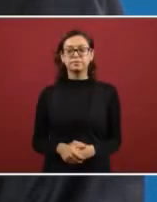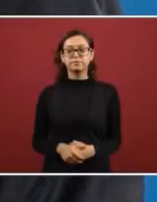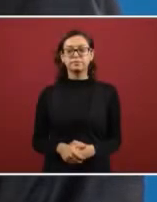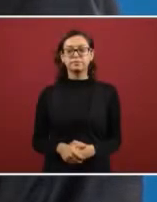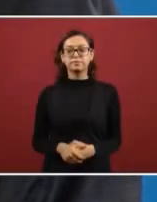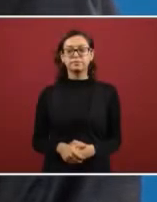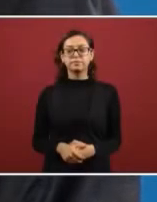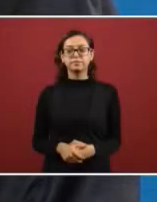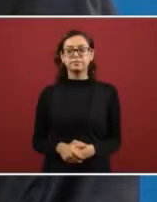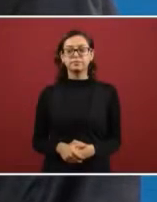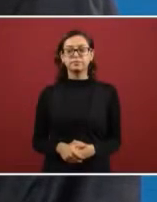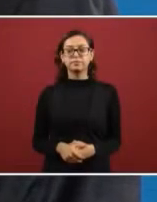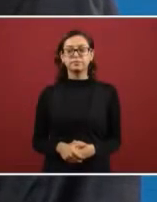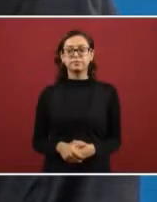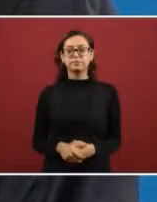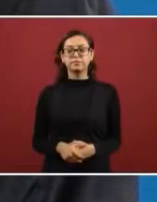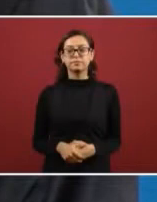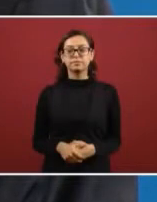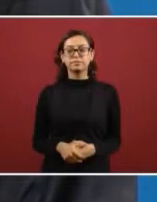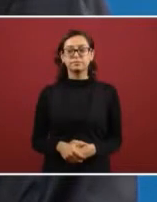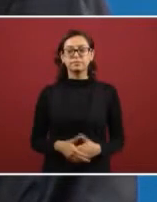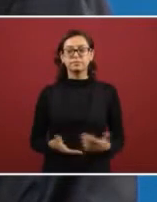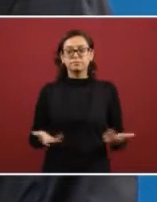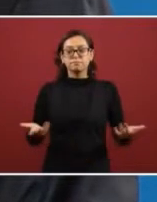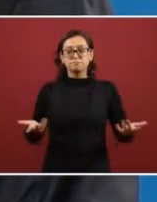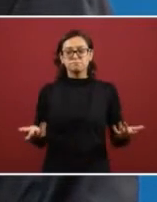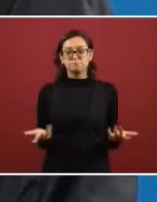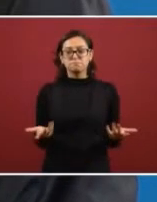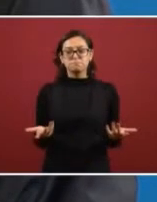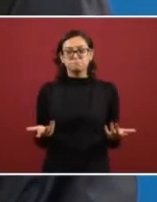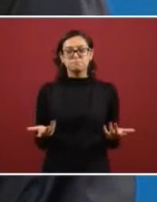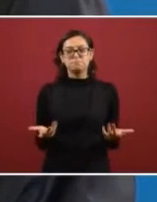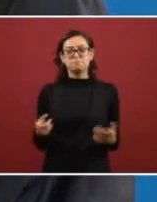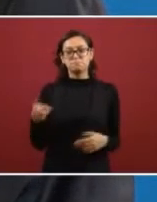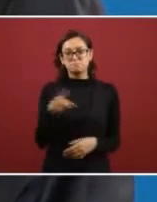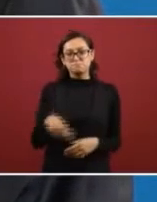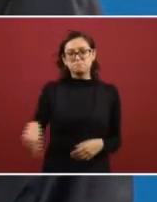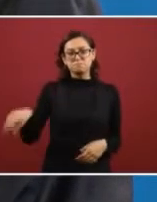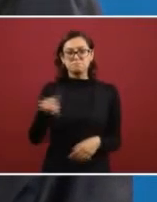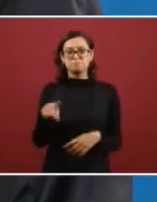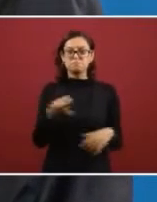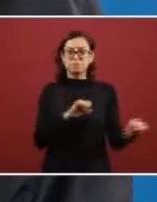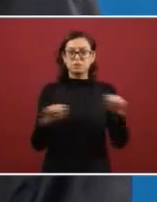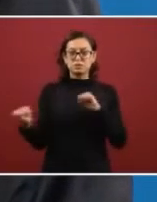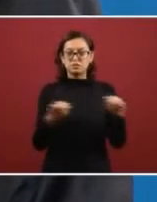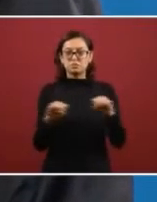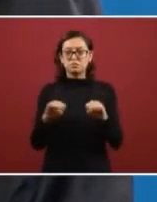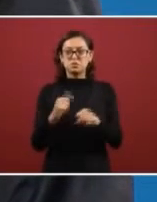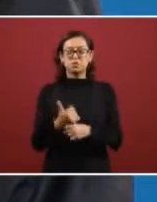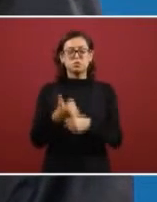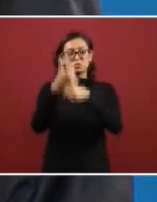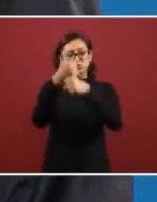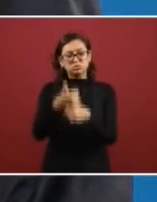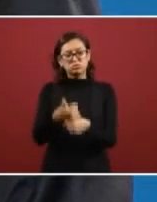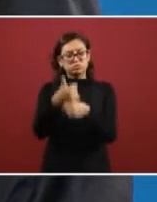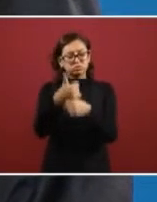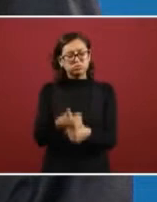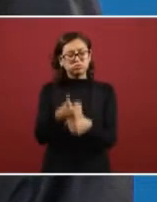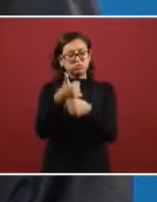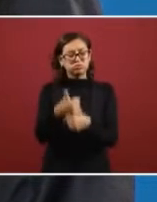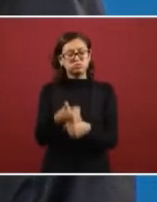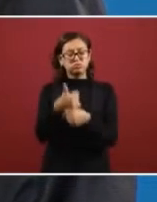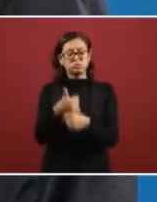los que sufrieron for those that suffered por los sismos due to the earthquakes and